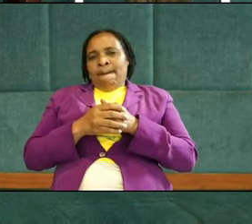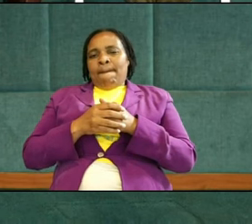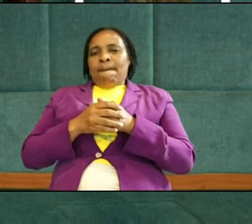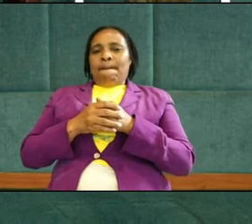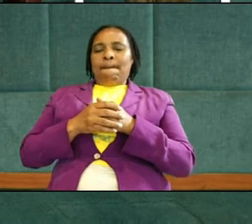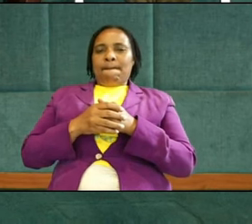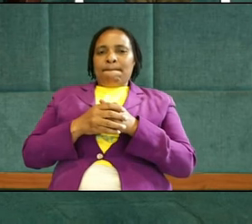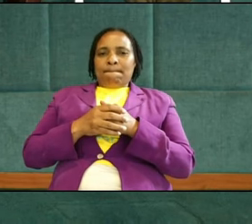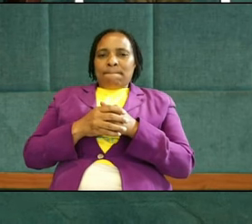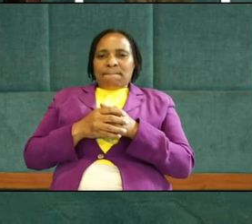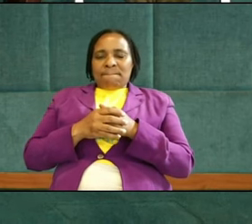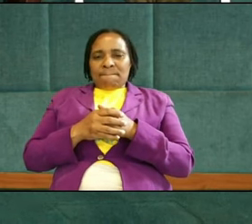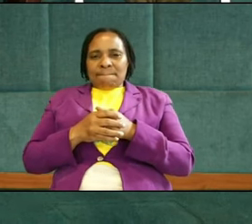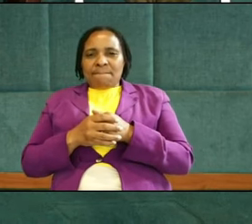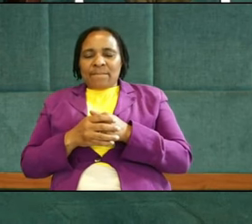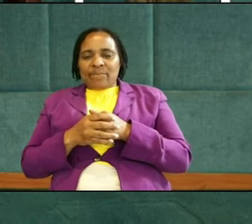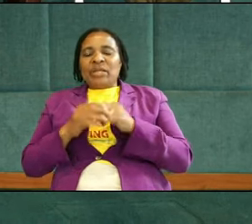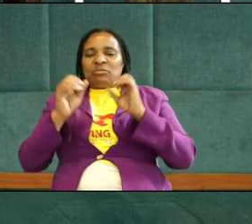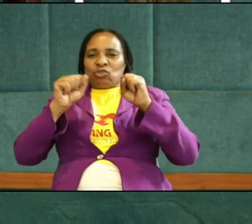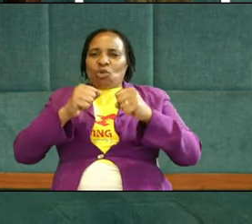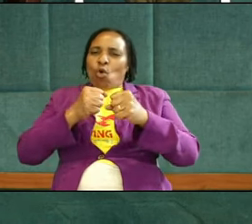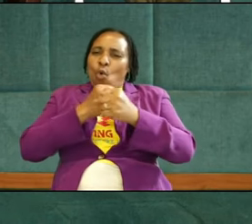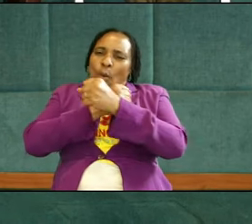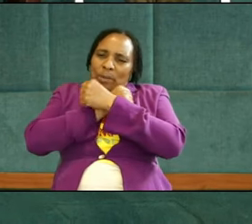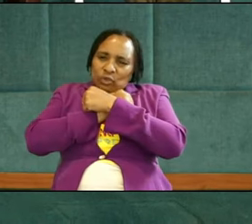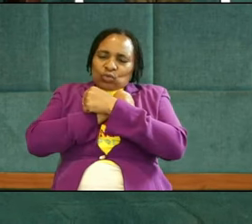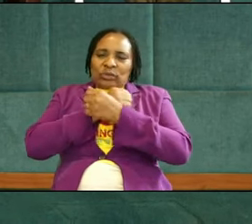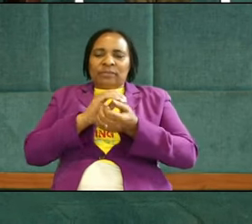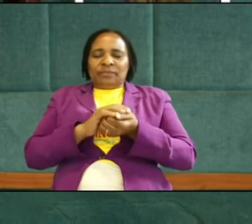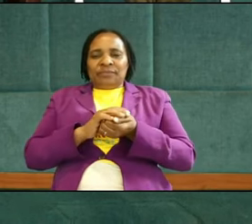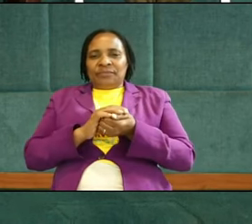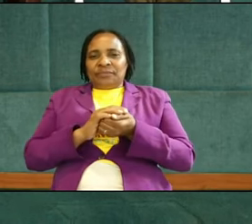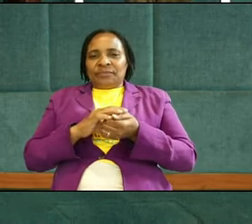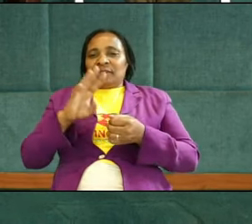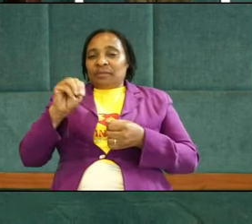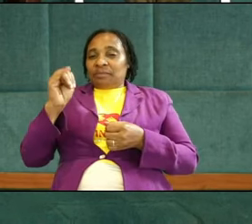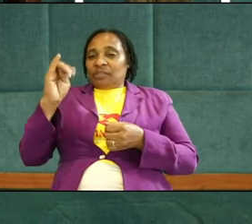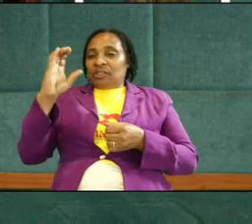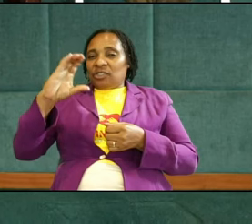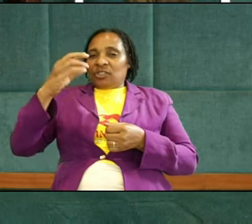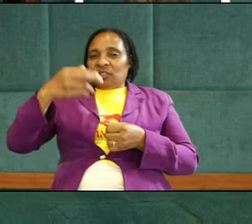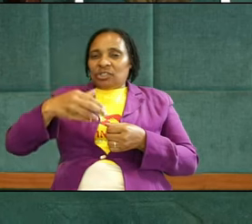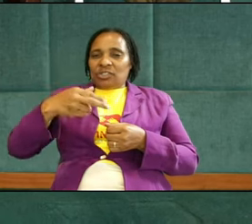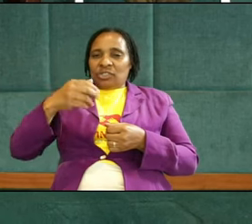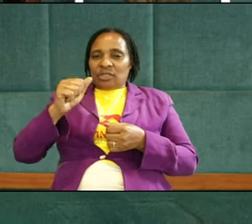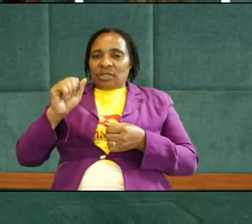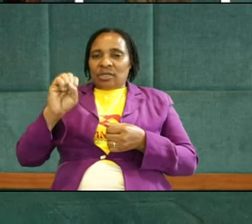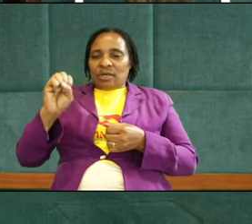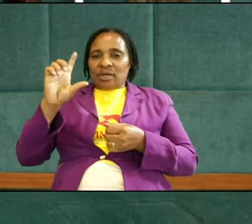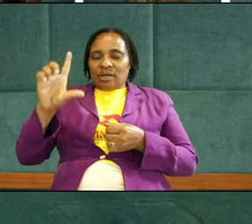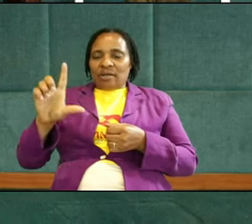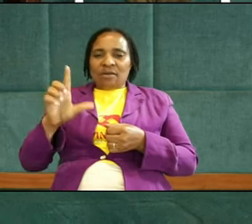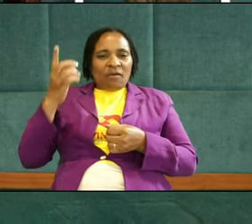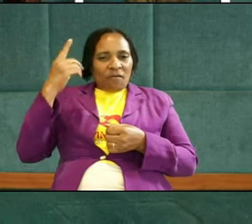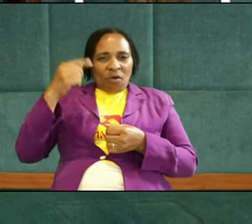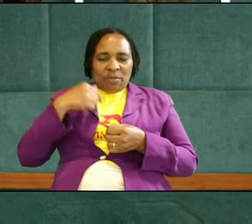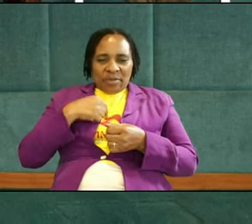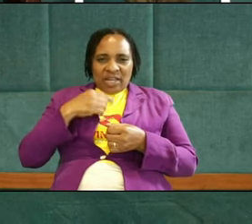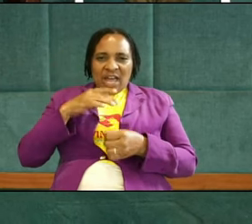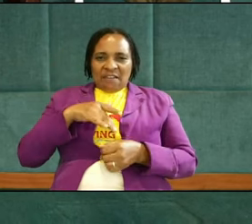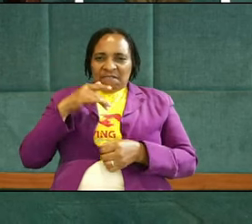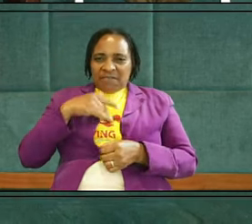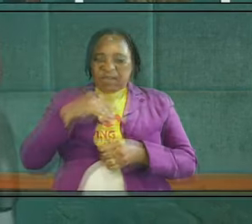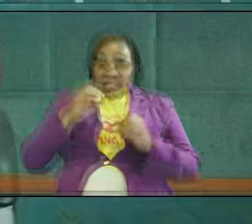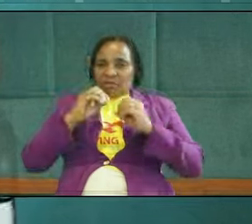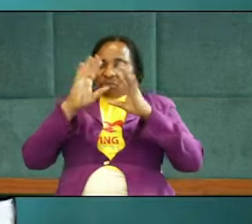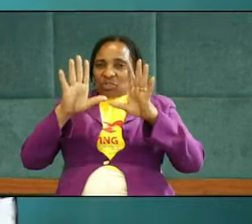I'm told to say compassion. Compassion. Okay. Yeah. All right. Michelle, yes. What are your thoughts? Well, for me, I feel like